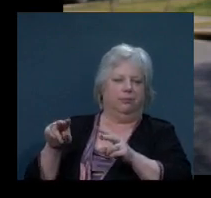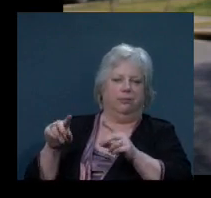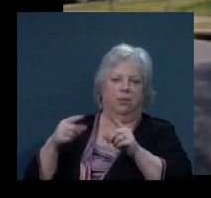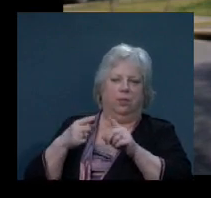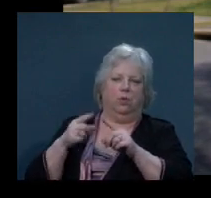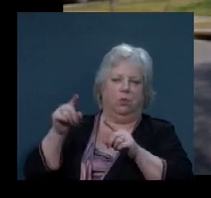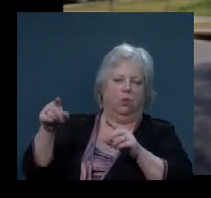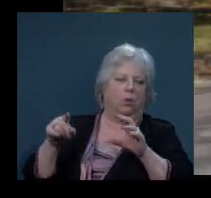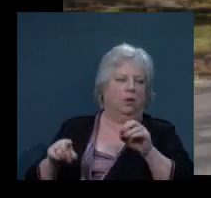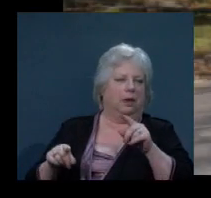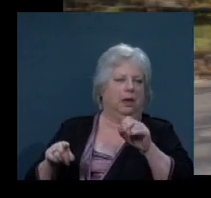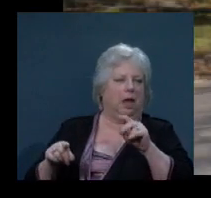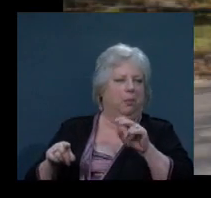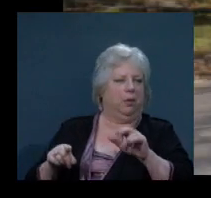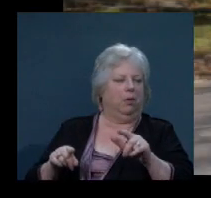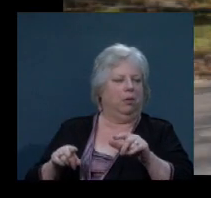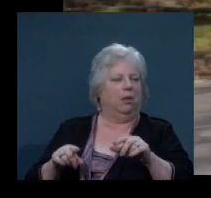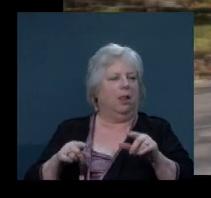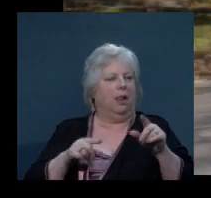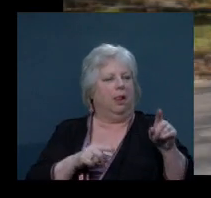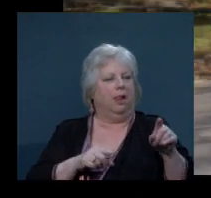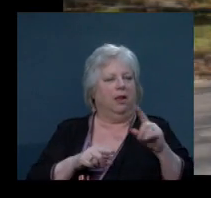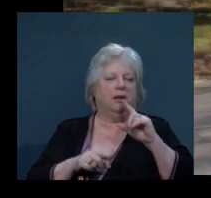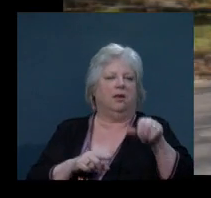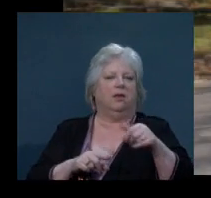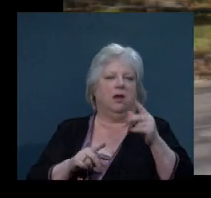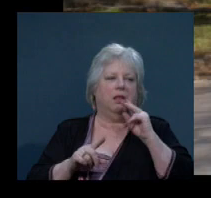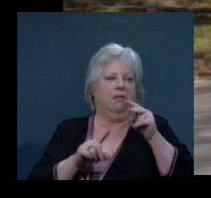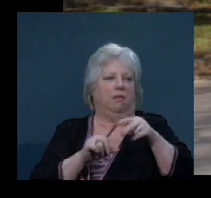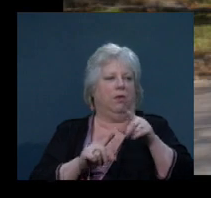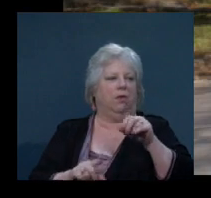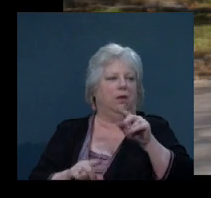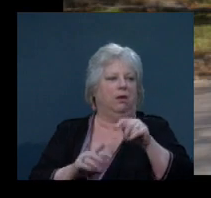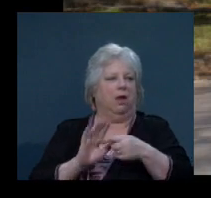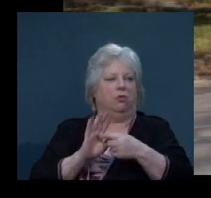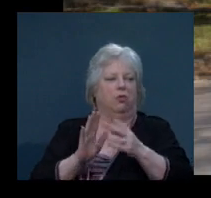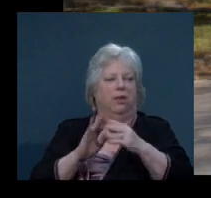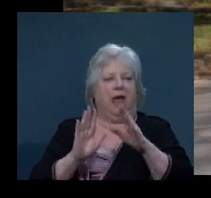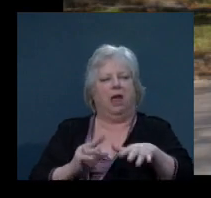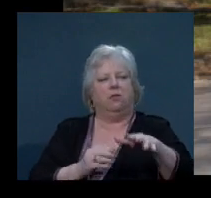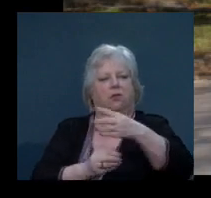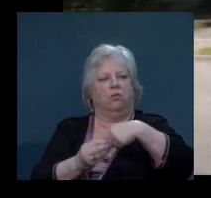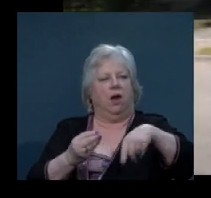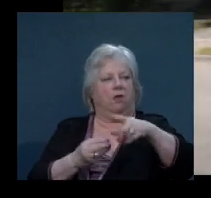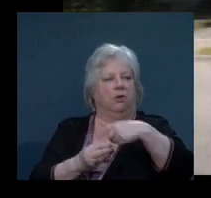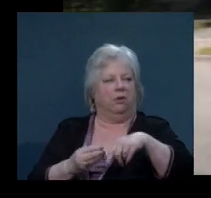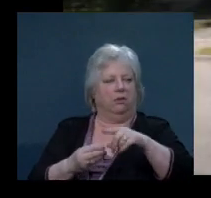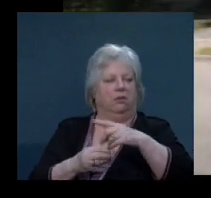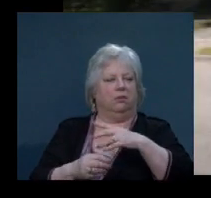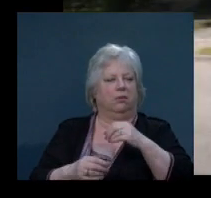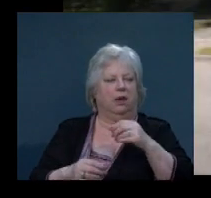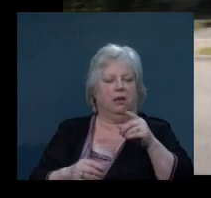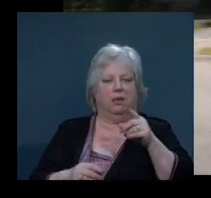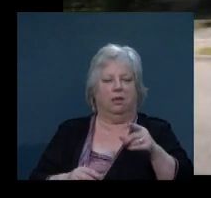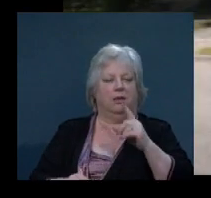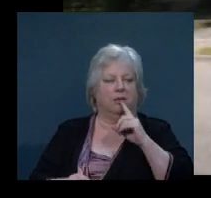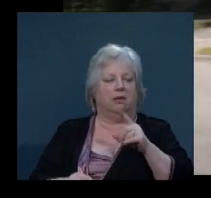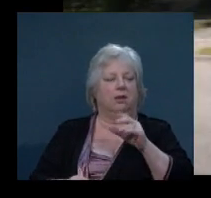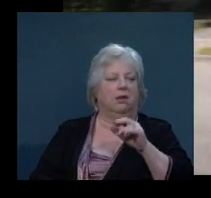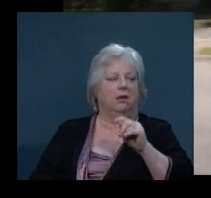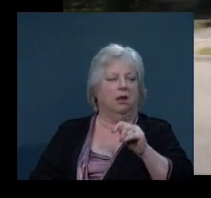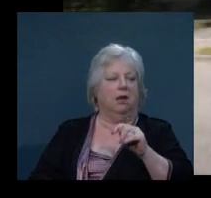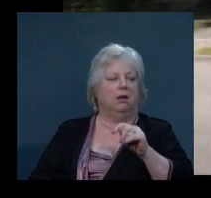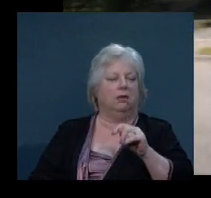towards down Capitol. Okay, this is just another view of the lot showing the houses that are around us. This is the